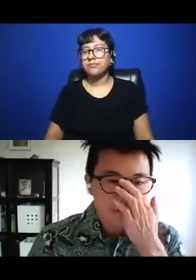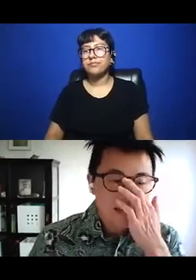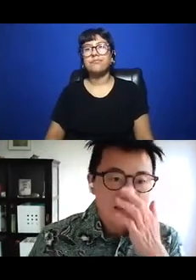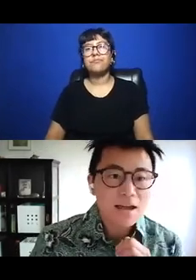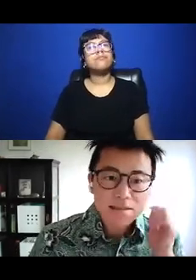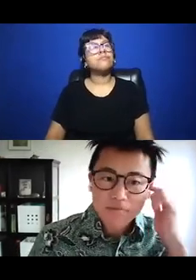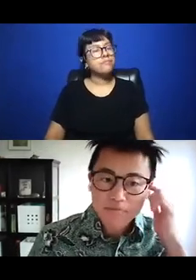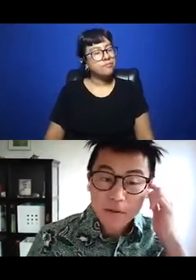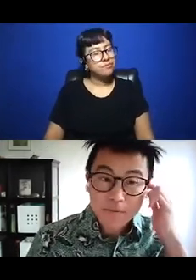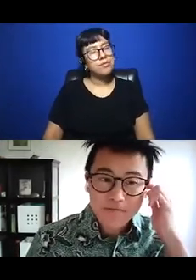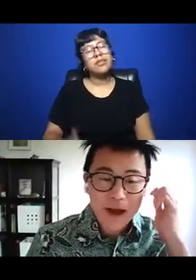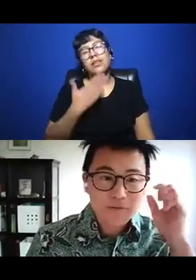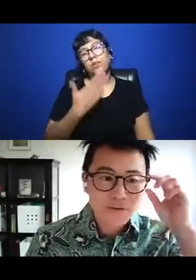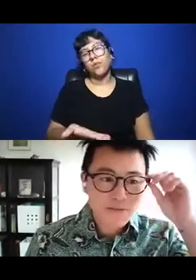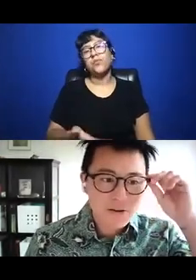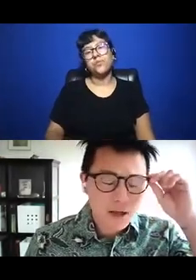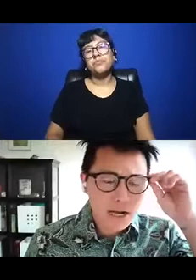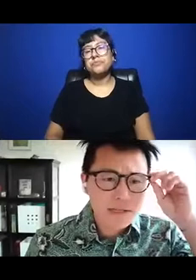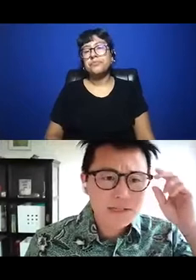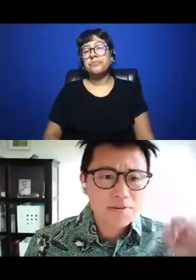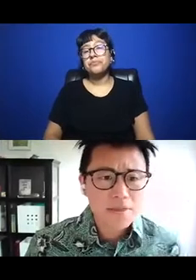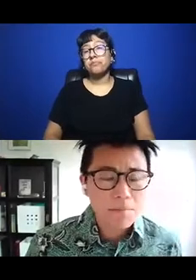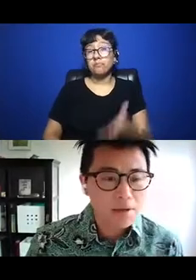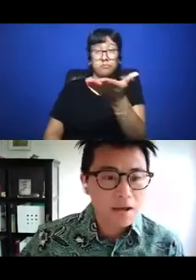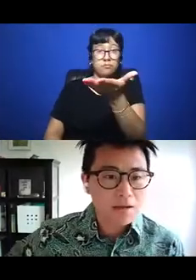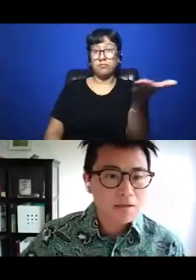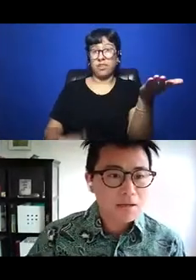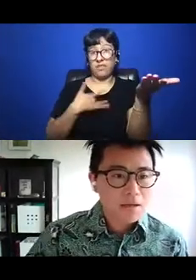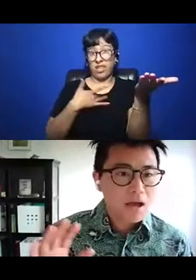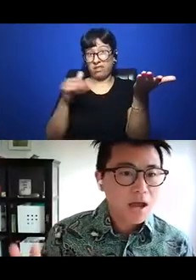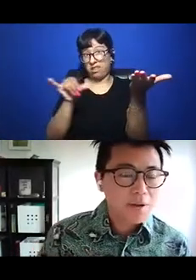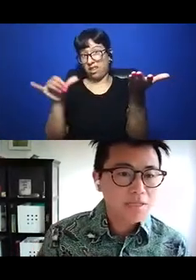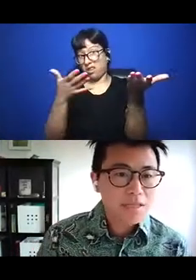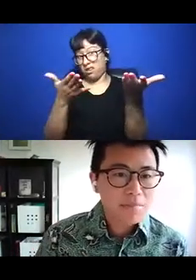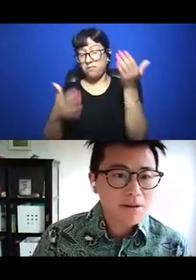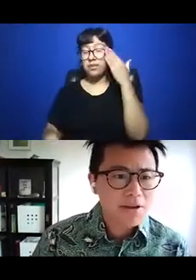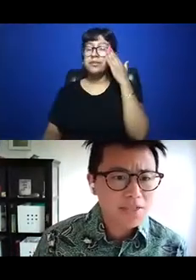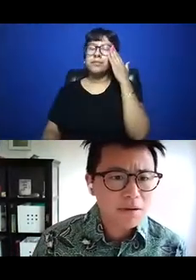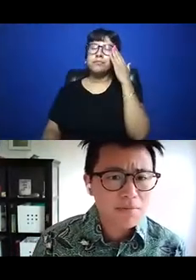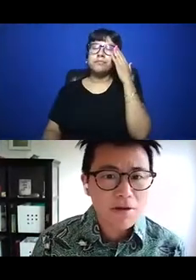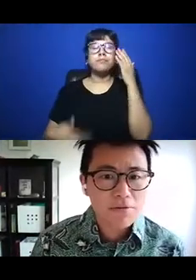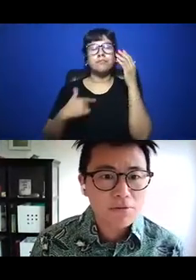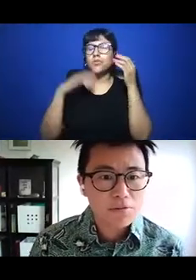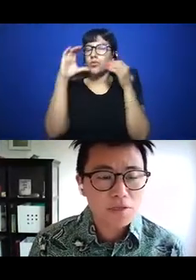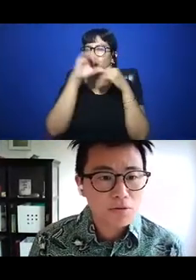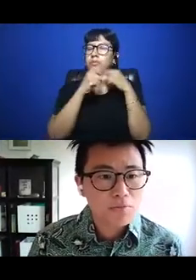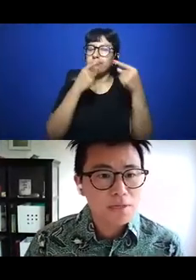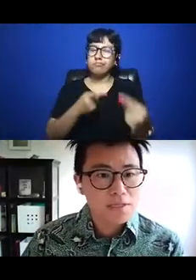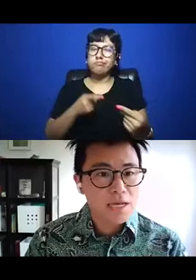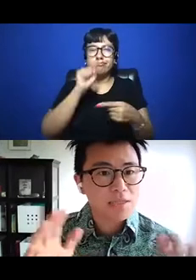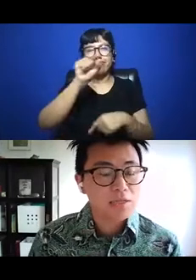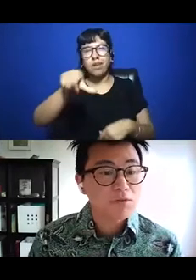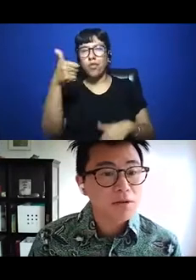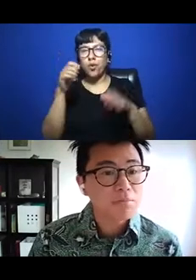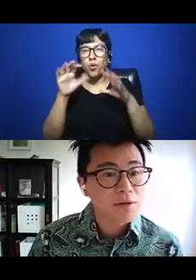Yeah, thanks. I think probably, I don't know if anybody else felt that, but I imagine that might have actually come up for other groups too, because